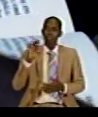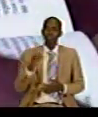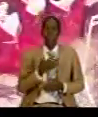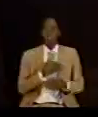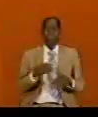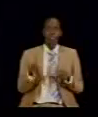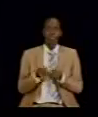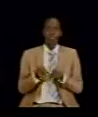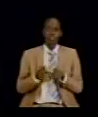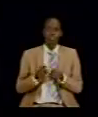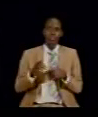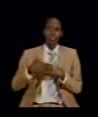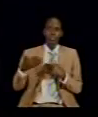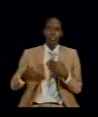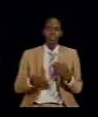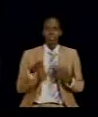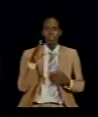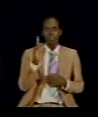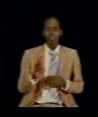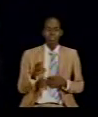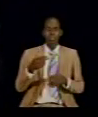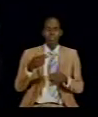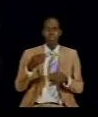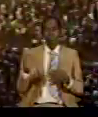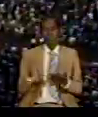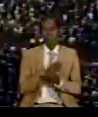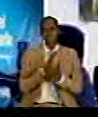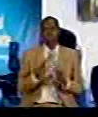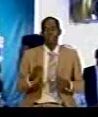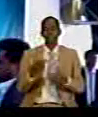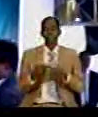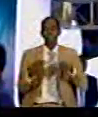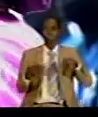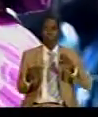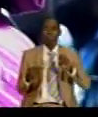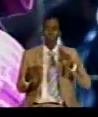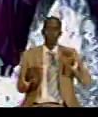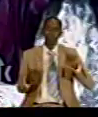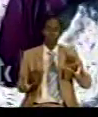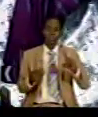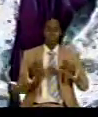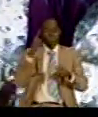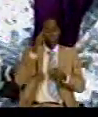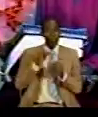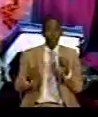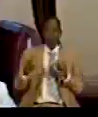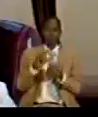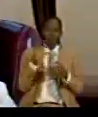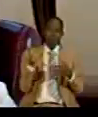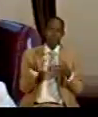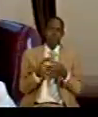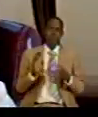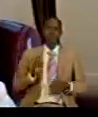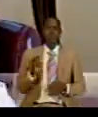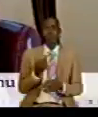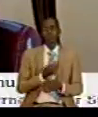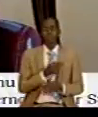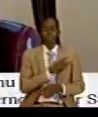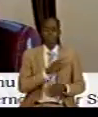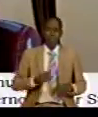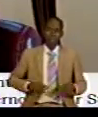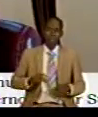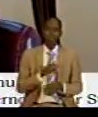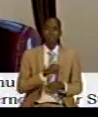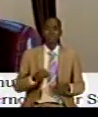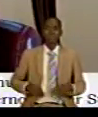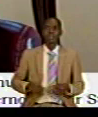gospel singer, Paul Baloch, the God of all possibilities, for everyone, governors, kings and queens. My name is Dr. Shem